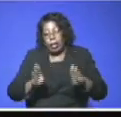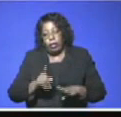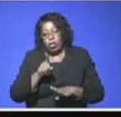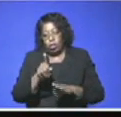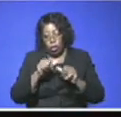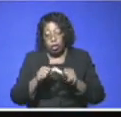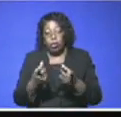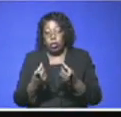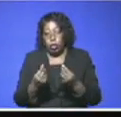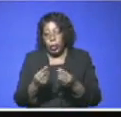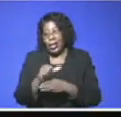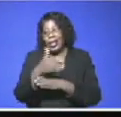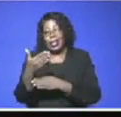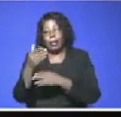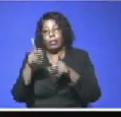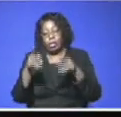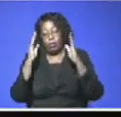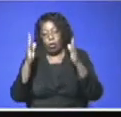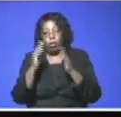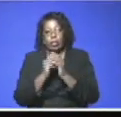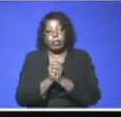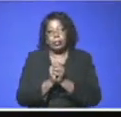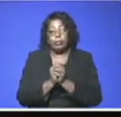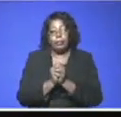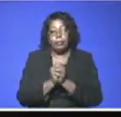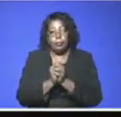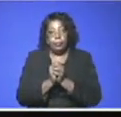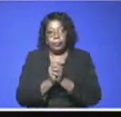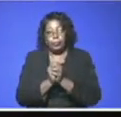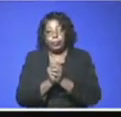All of those are things that anyone can focus on. Dudley Turnquest, ZNS Network News.